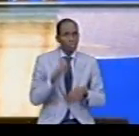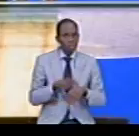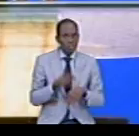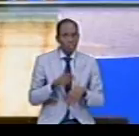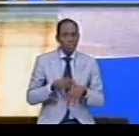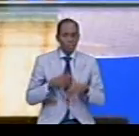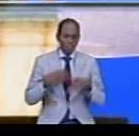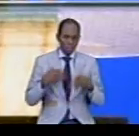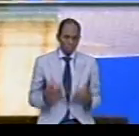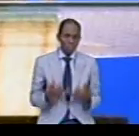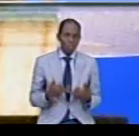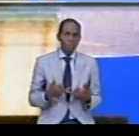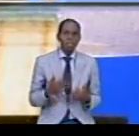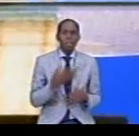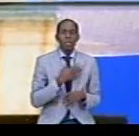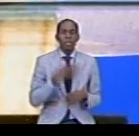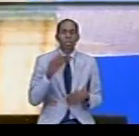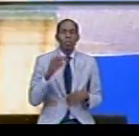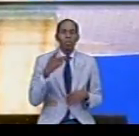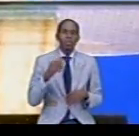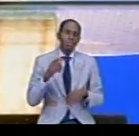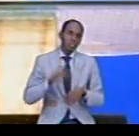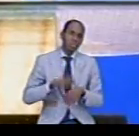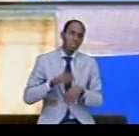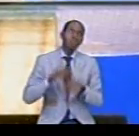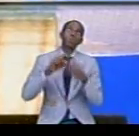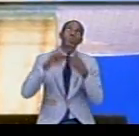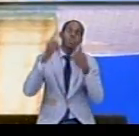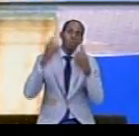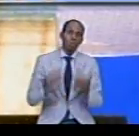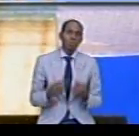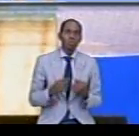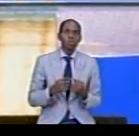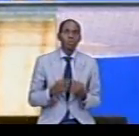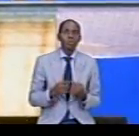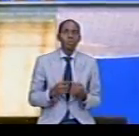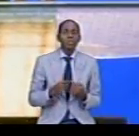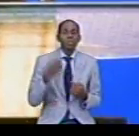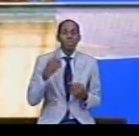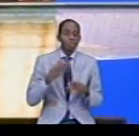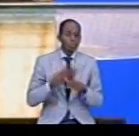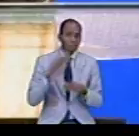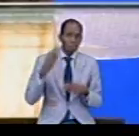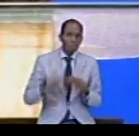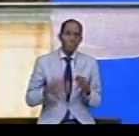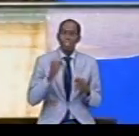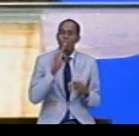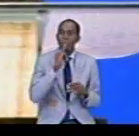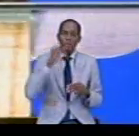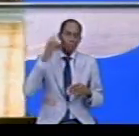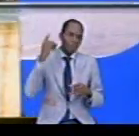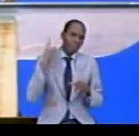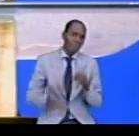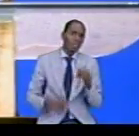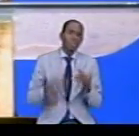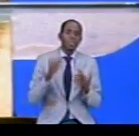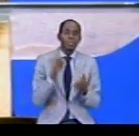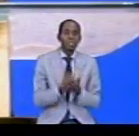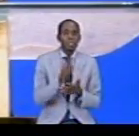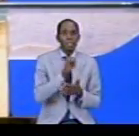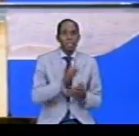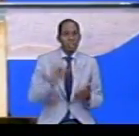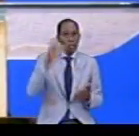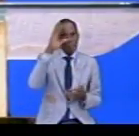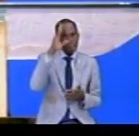press sage and for the time to come the conclusion is final that a man